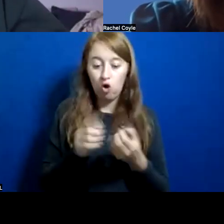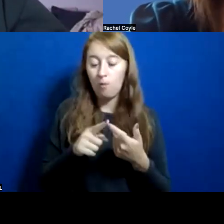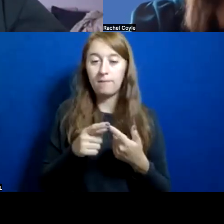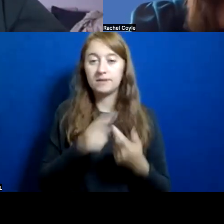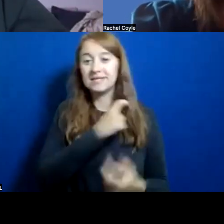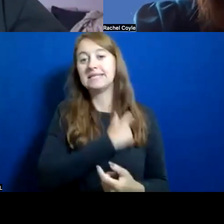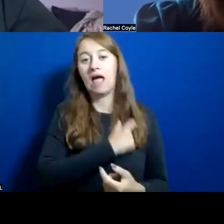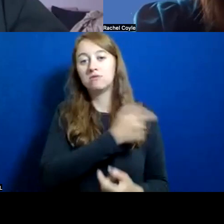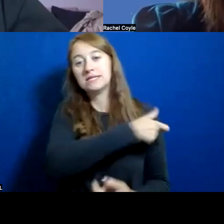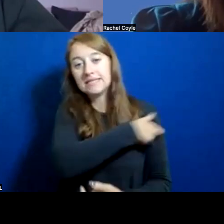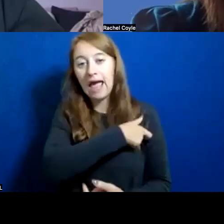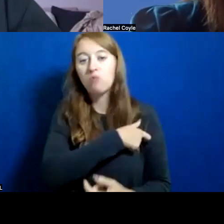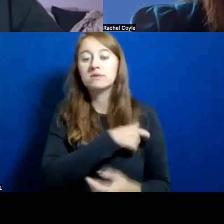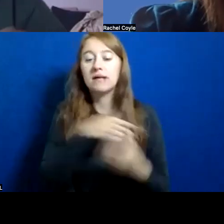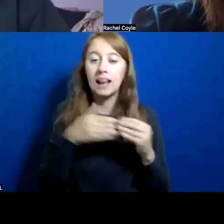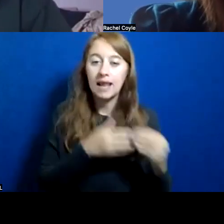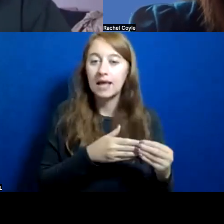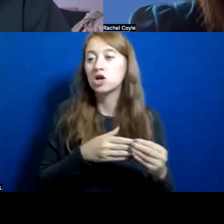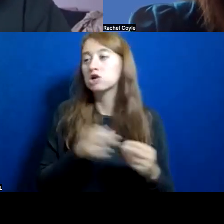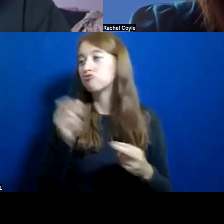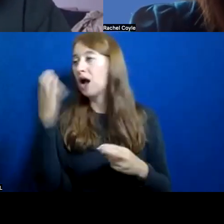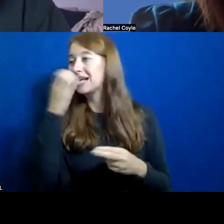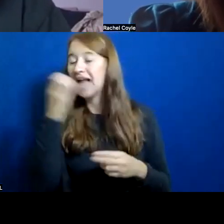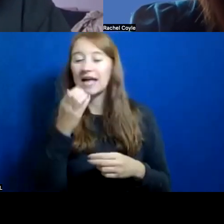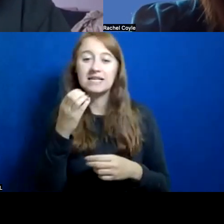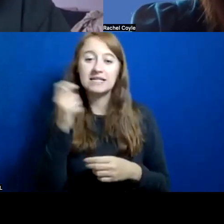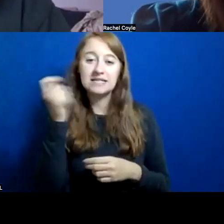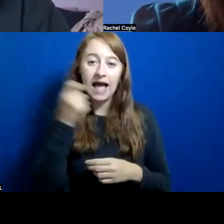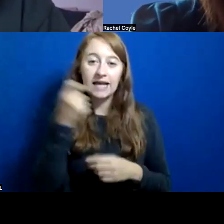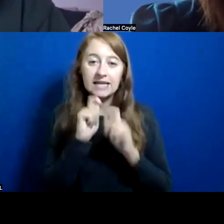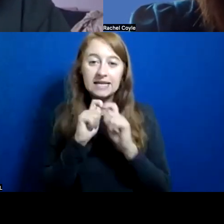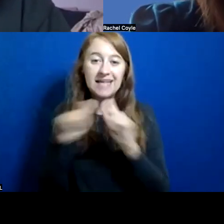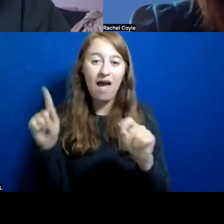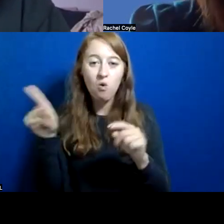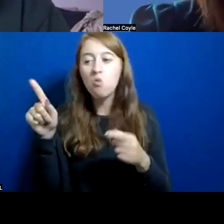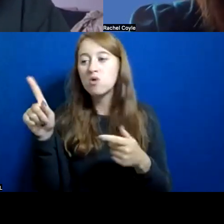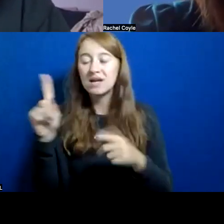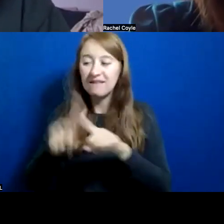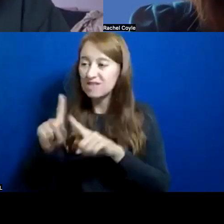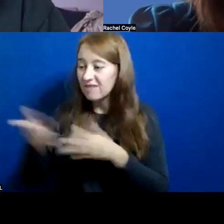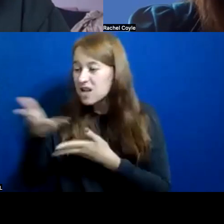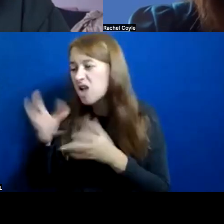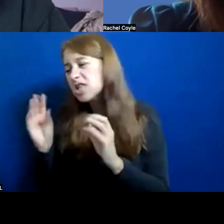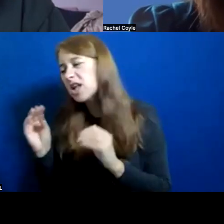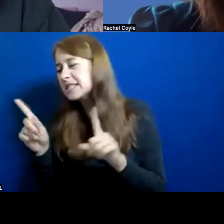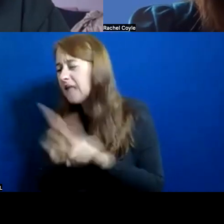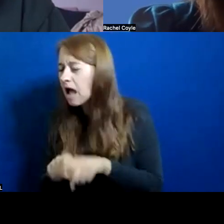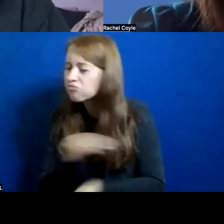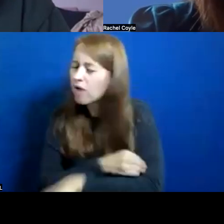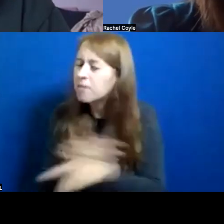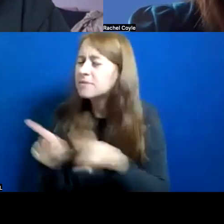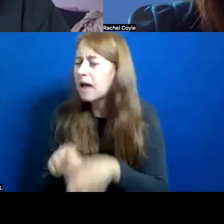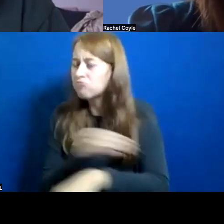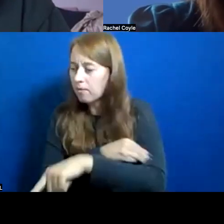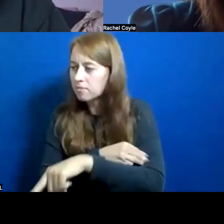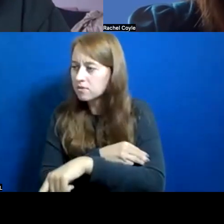towns, whatever it is, or even if it's just your group of pals and you talk about the same issues over and over and over again that are bothering you, bring them with